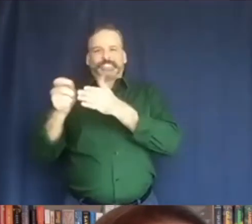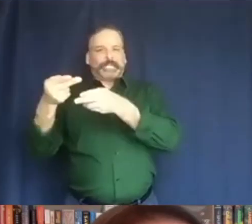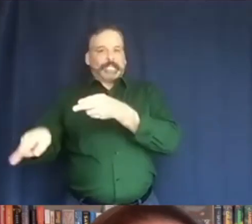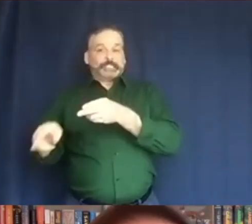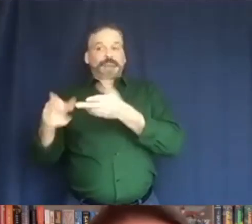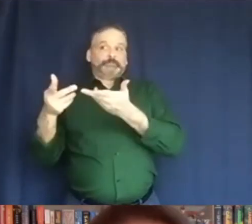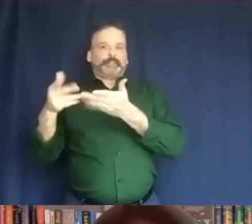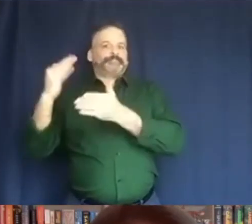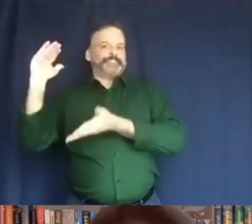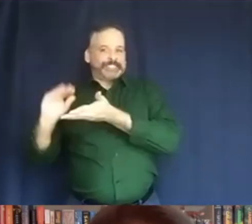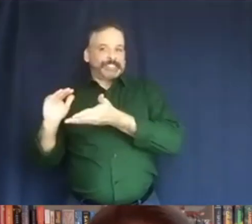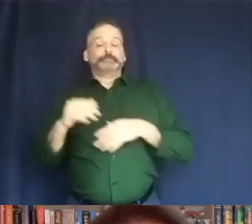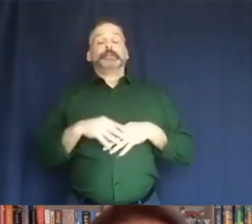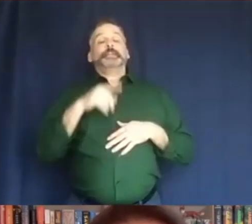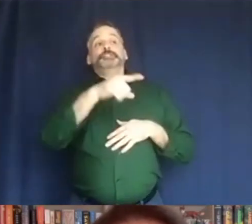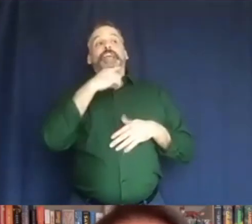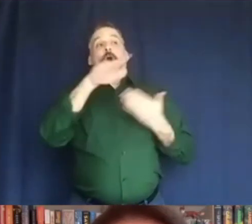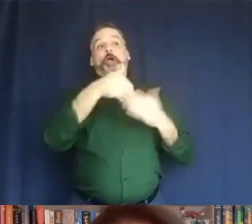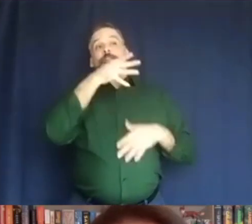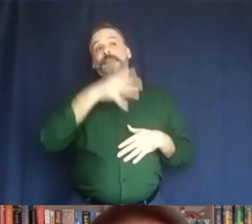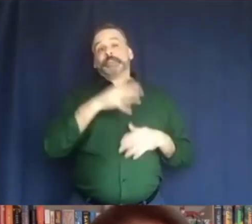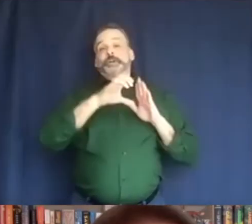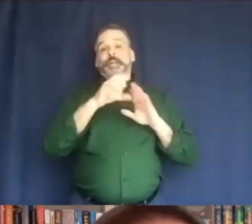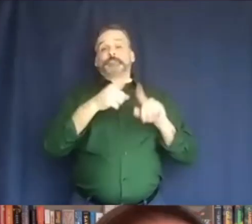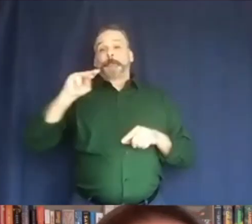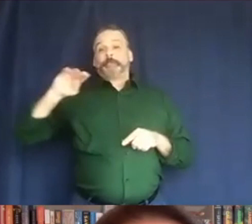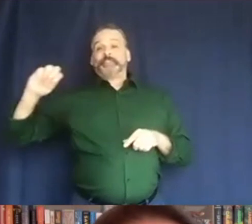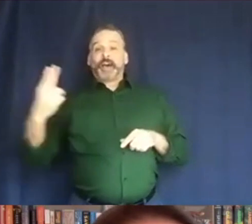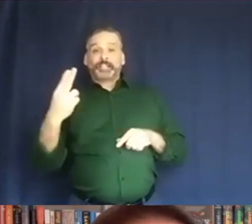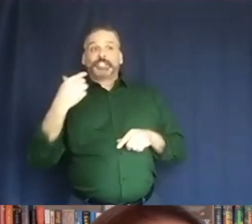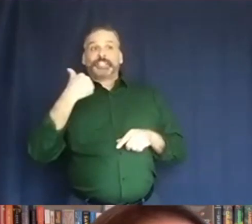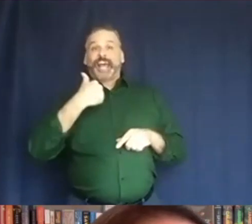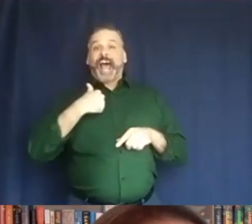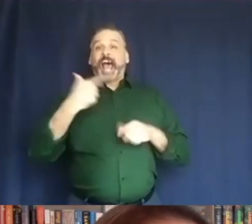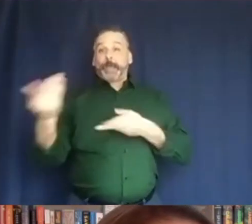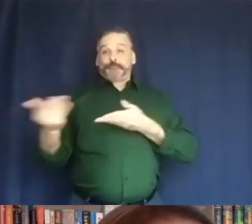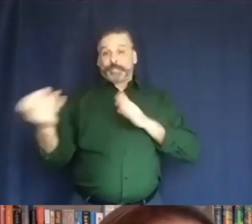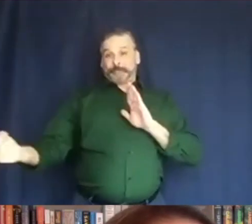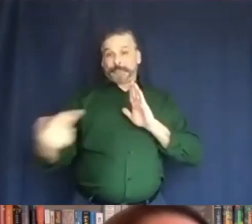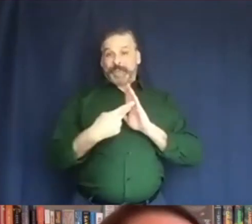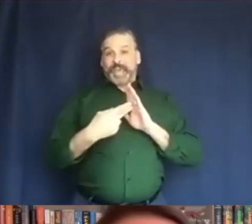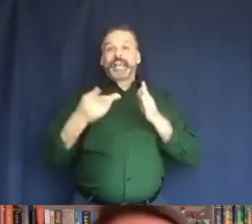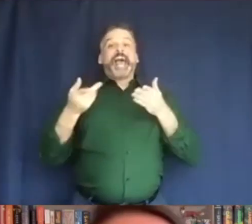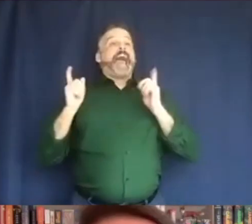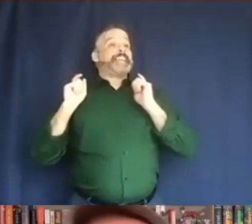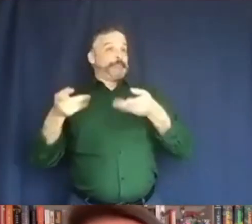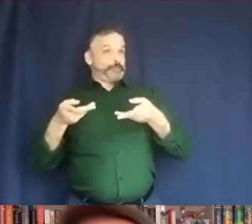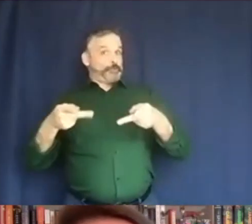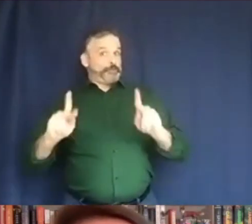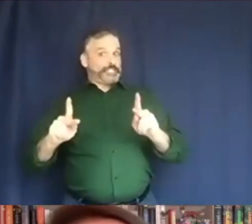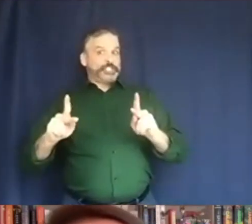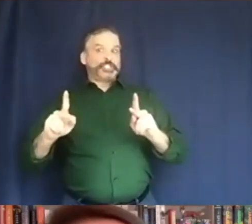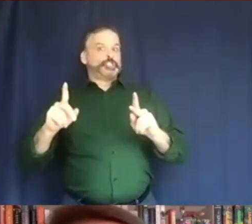characters from mythology that I bring back, I give them permission to disobey and to be themselves. So what